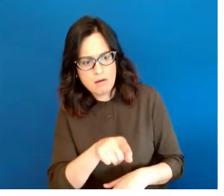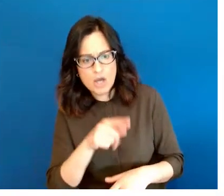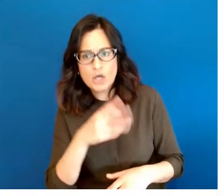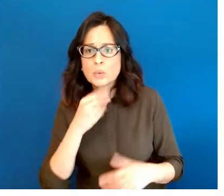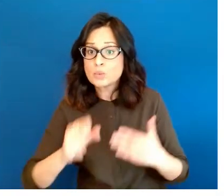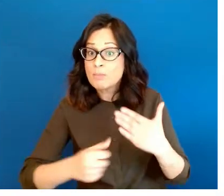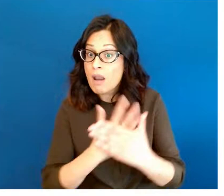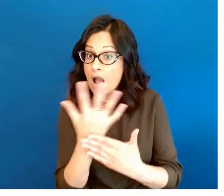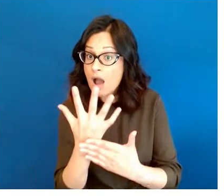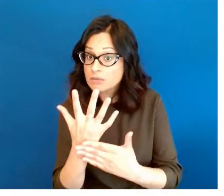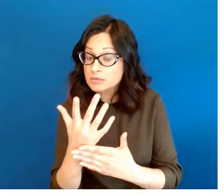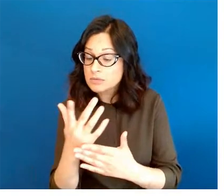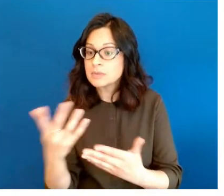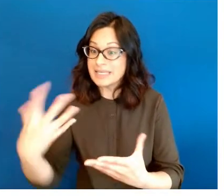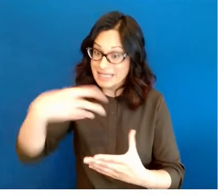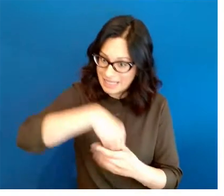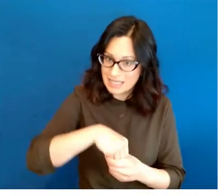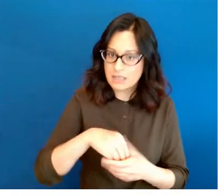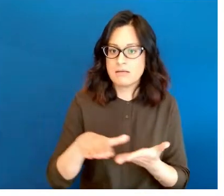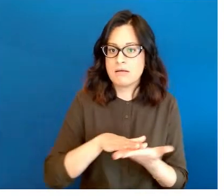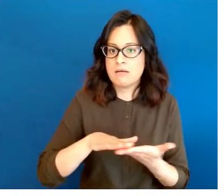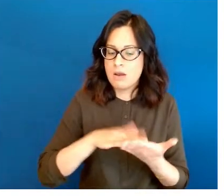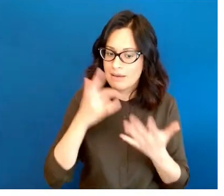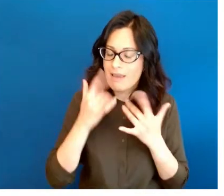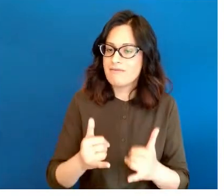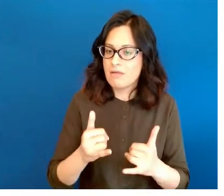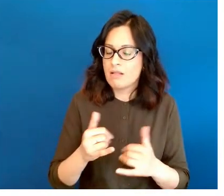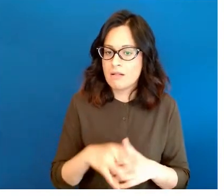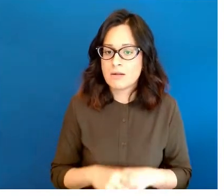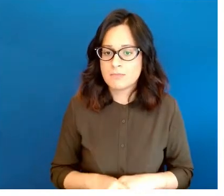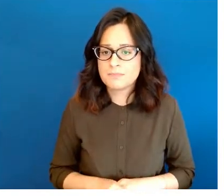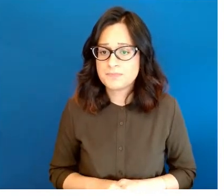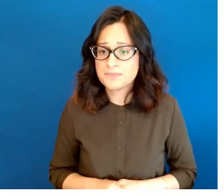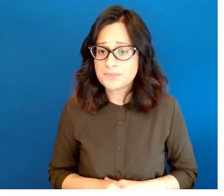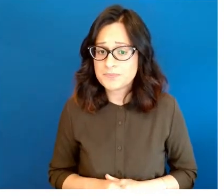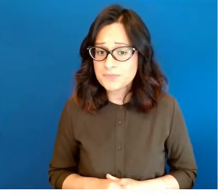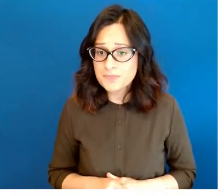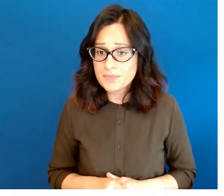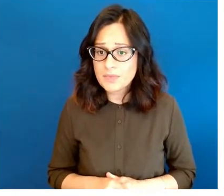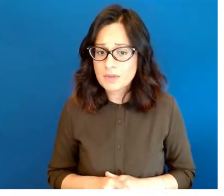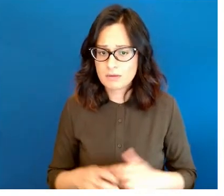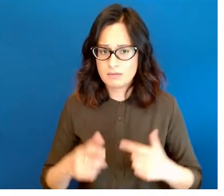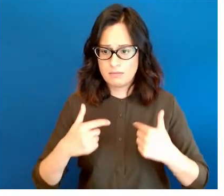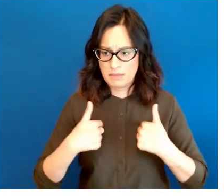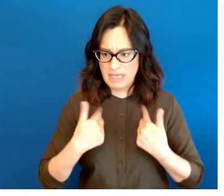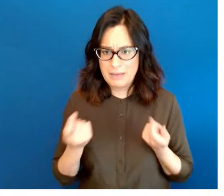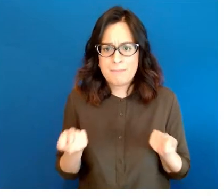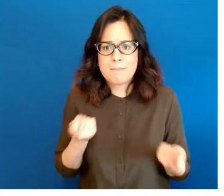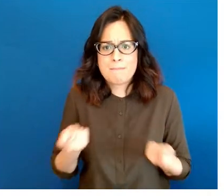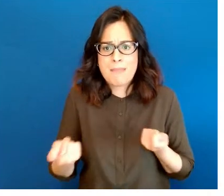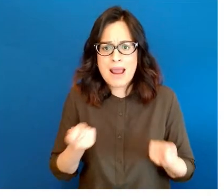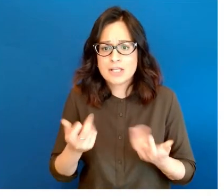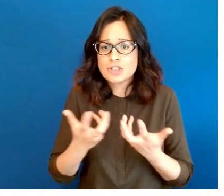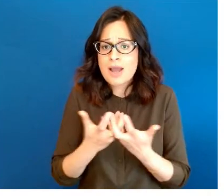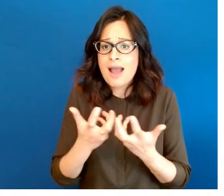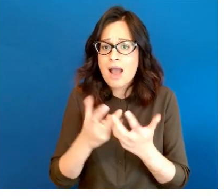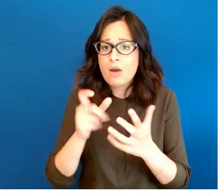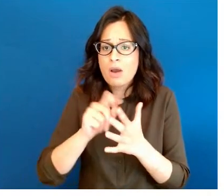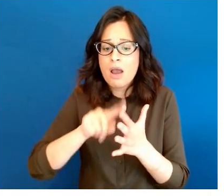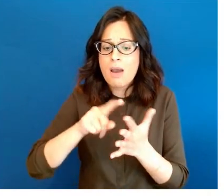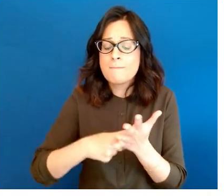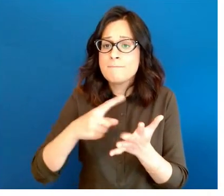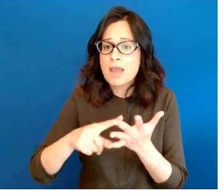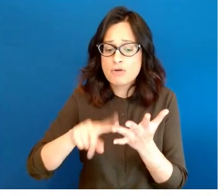plant-based emollients. So how do I manage periorbital eczema? Well, I manage